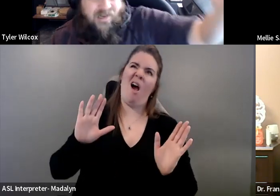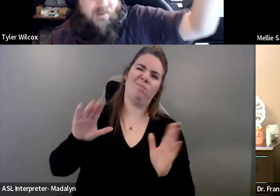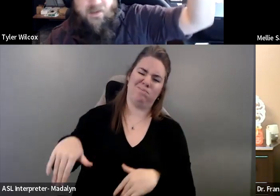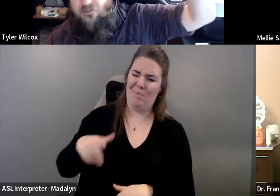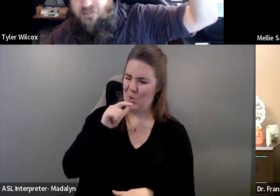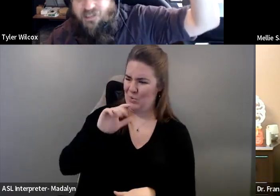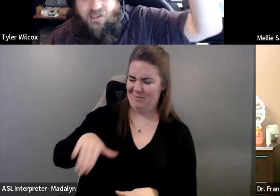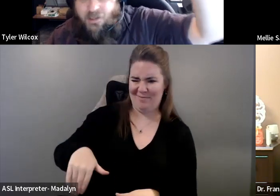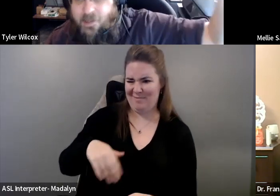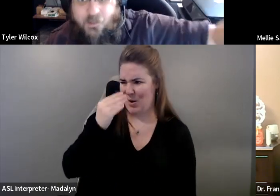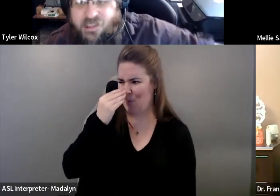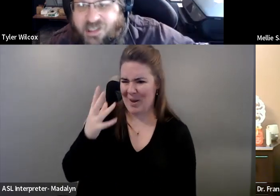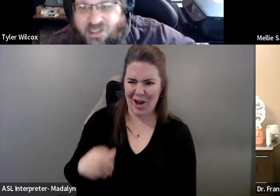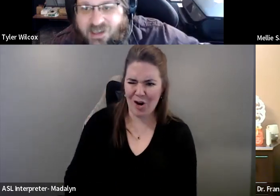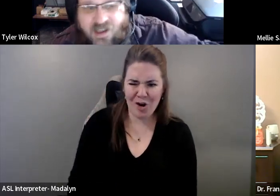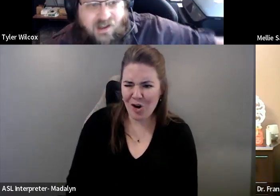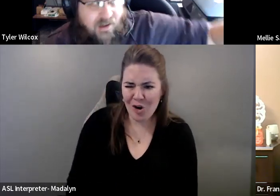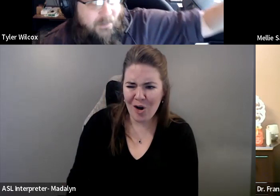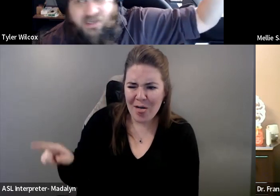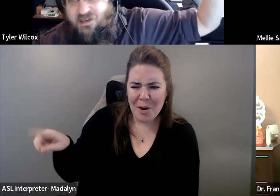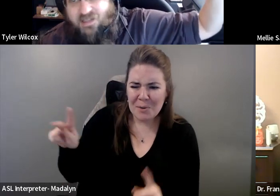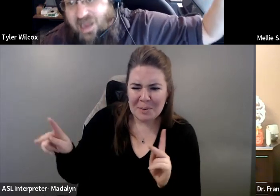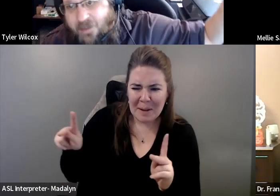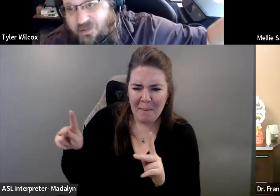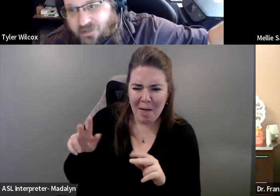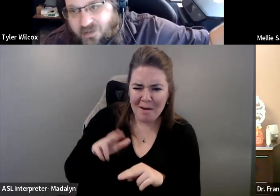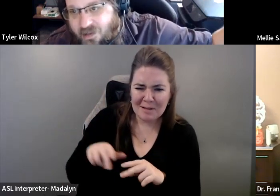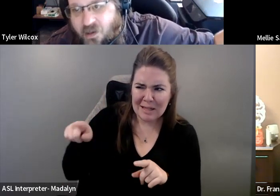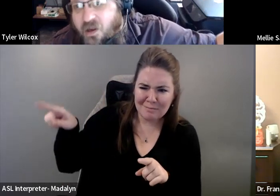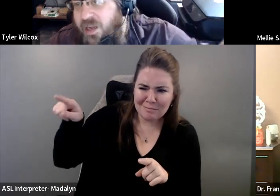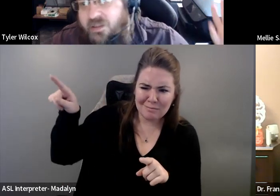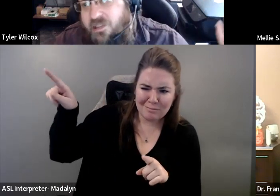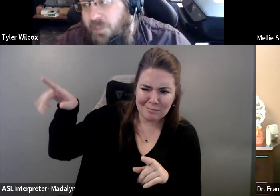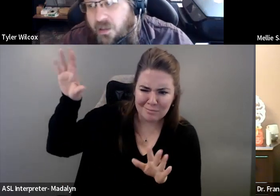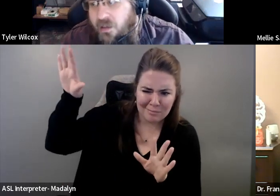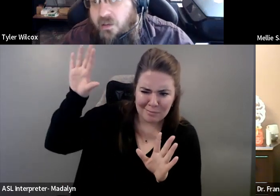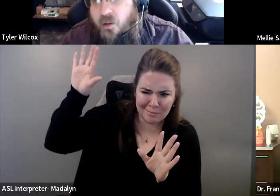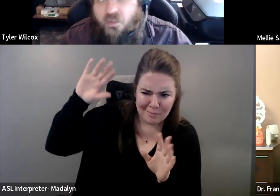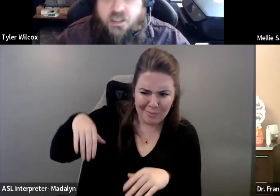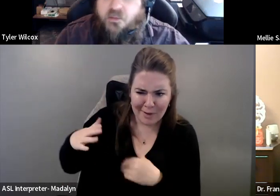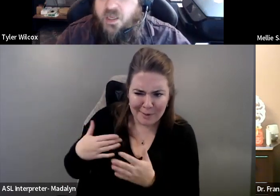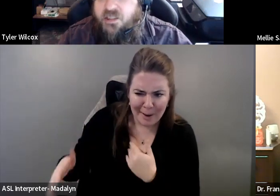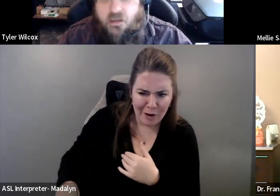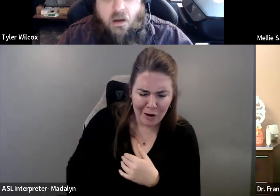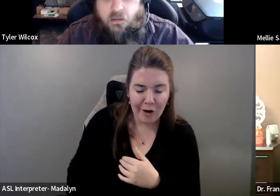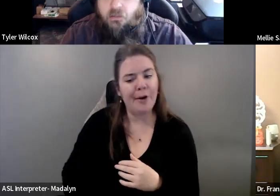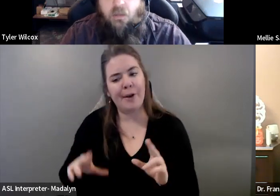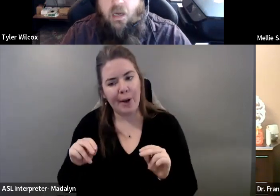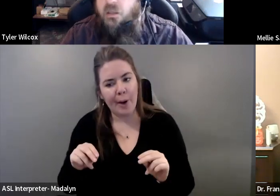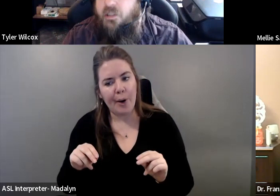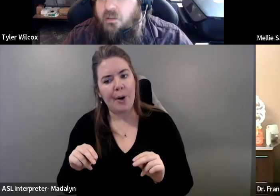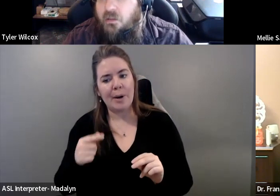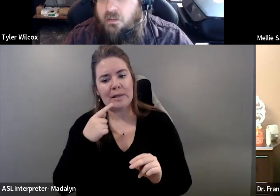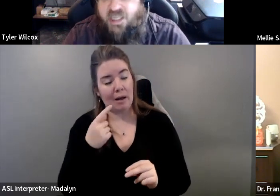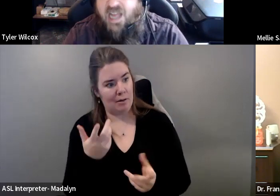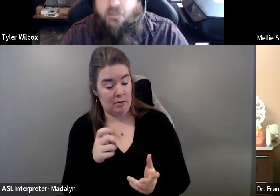Like, I don't care about those people sitting up there in the Capitol. It doesn't matter. No, this is a way to say, no, you got